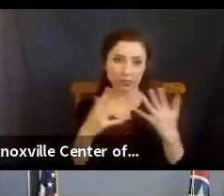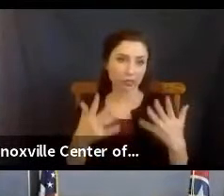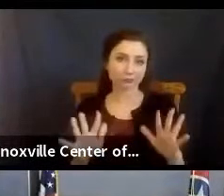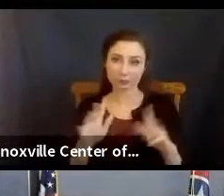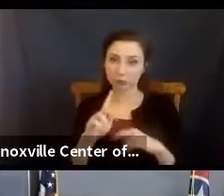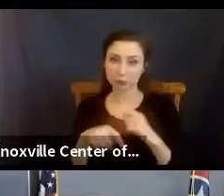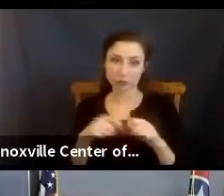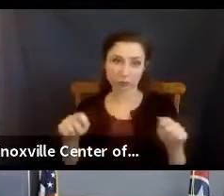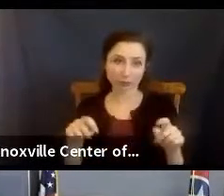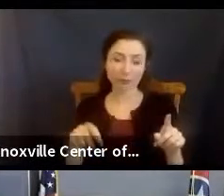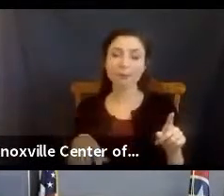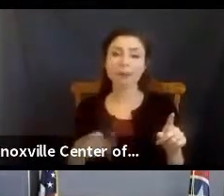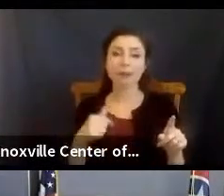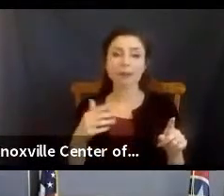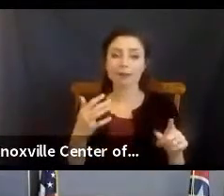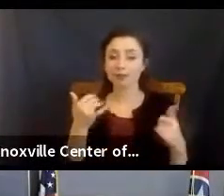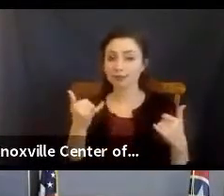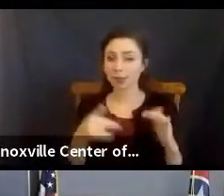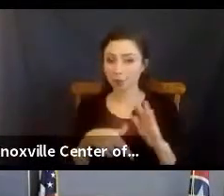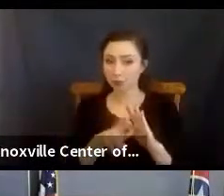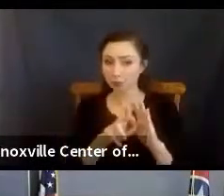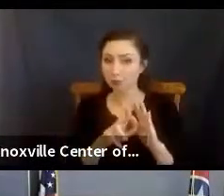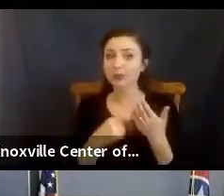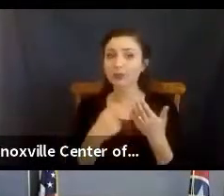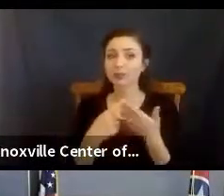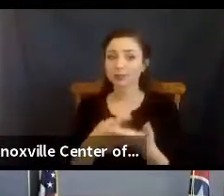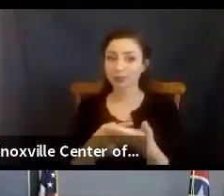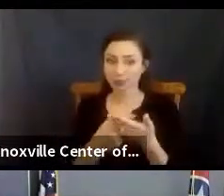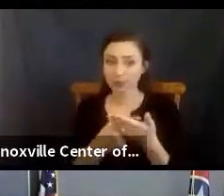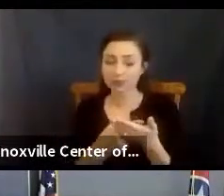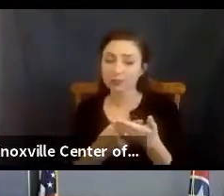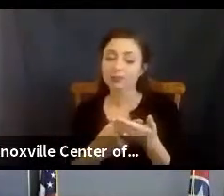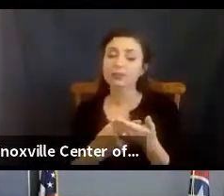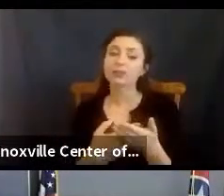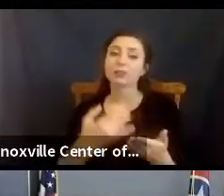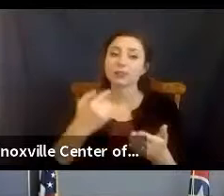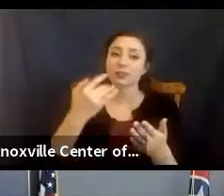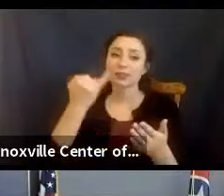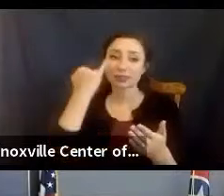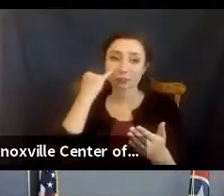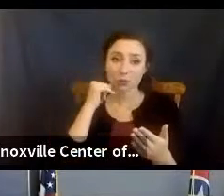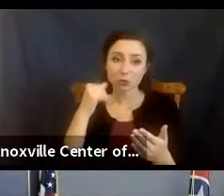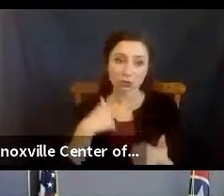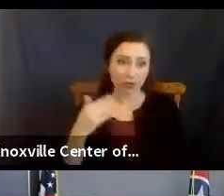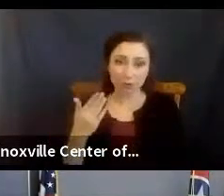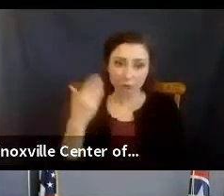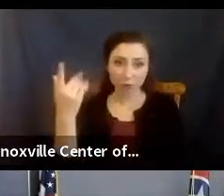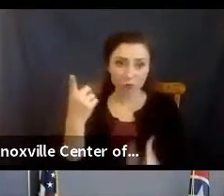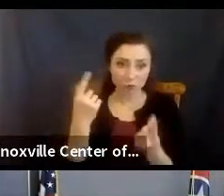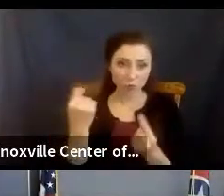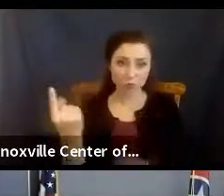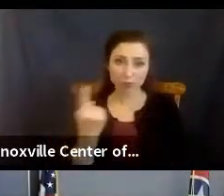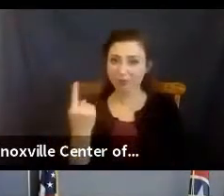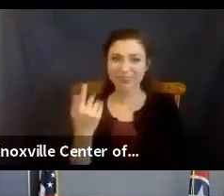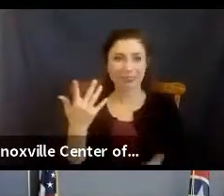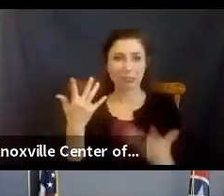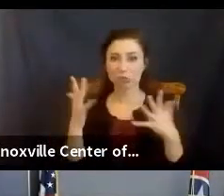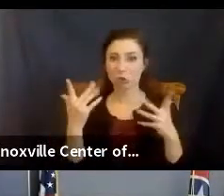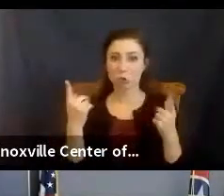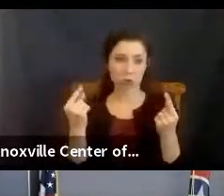and we are reviewing and discussing it. But in the absence of a motion to do anything, that's all we're doing right